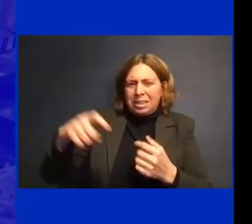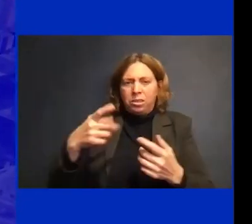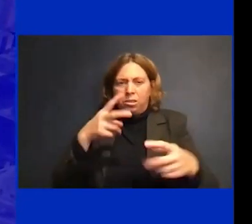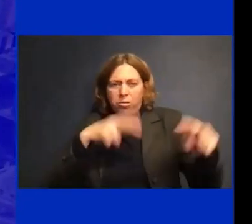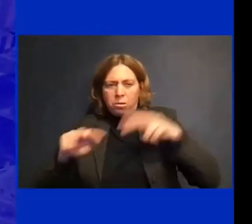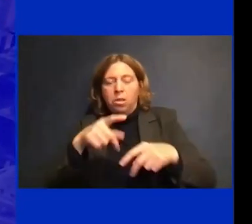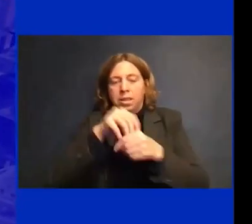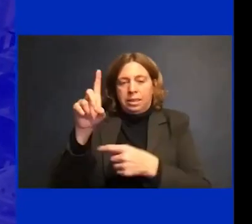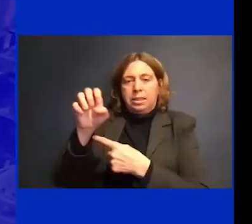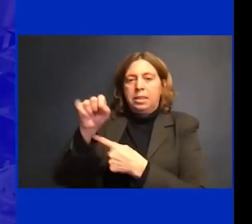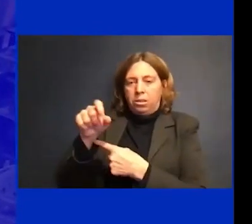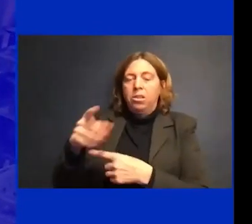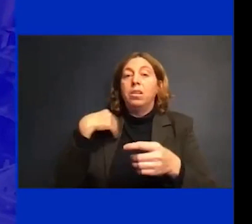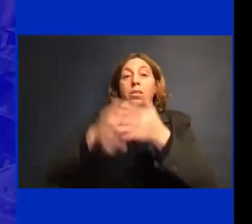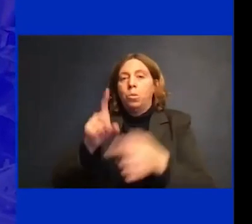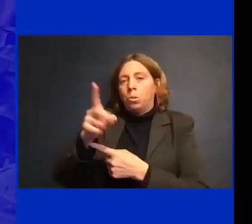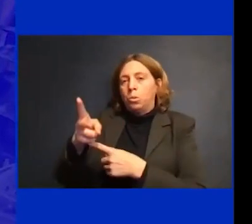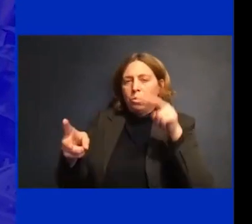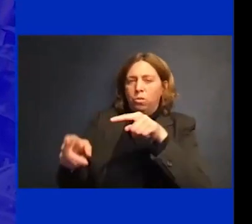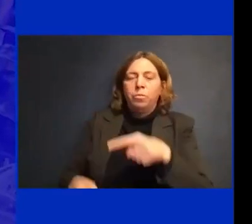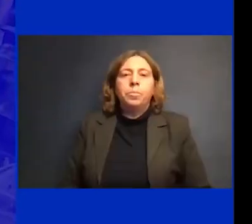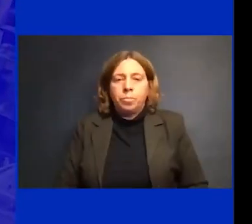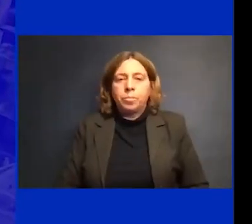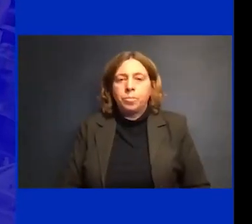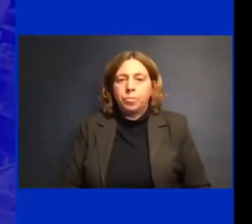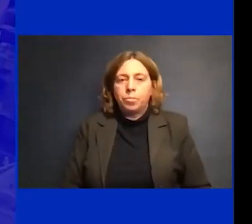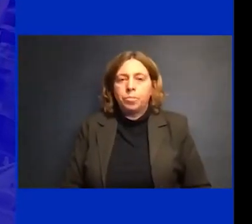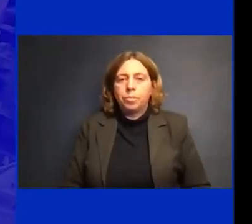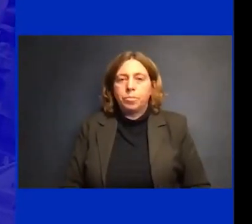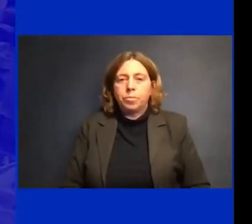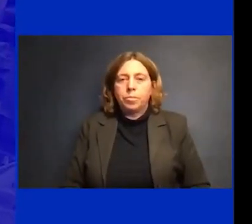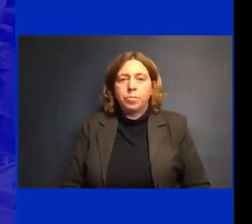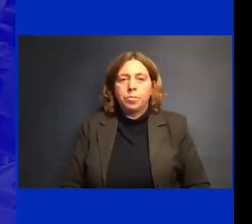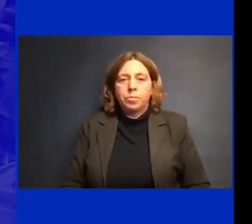in the Draft Environmental Impact Statement Reports Chapters 1 and 2.